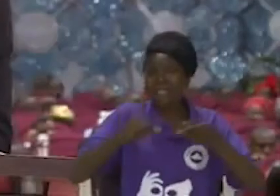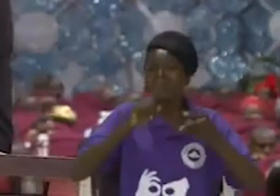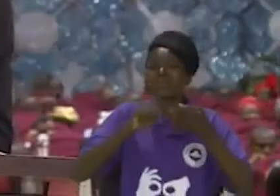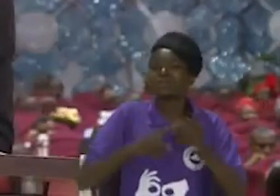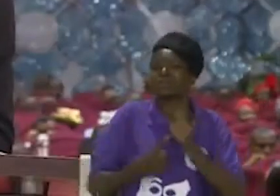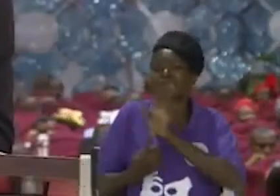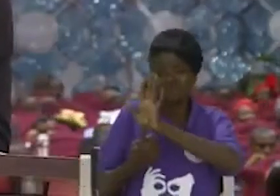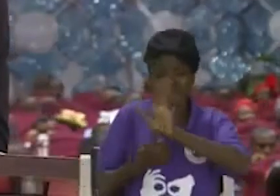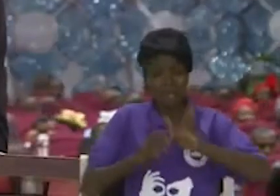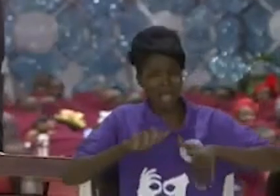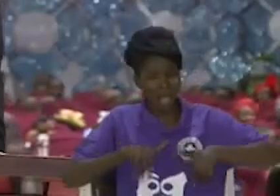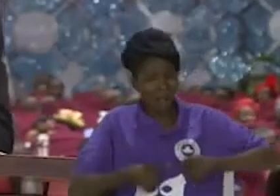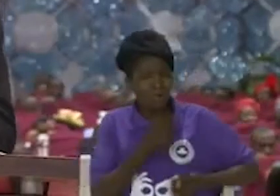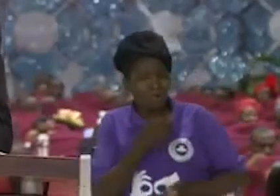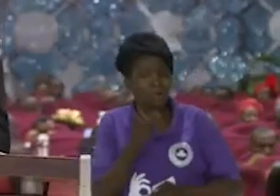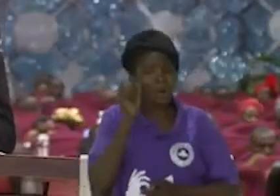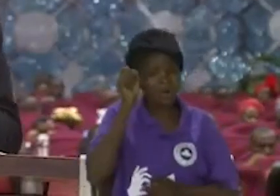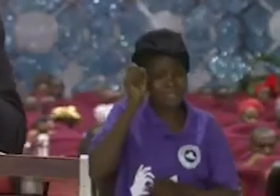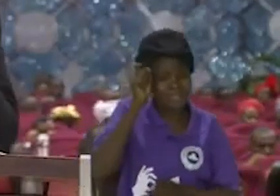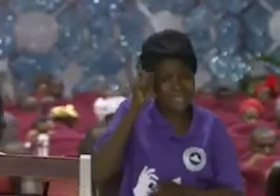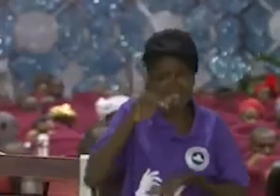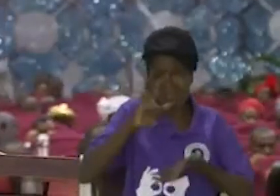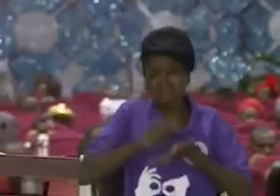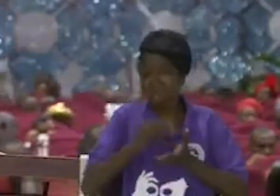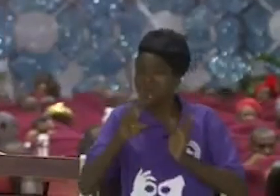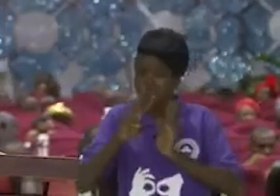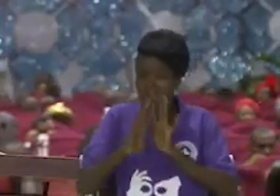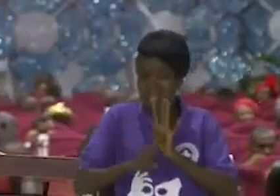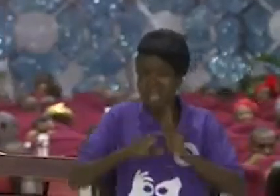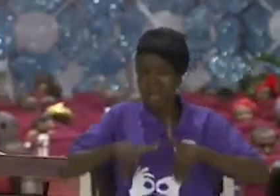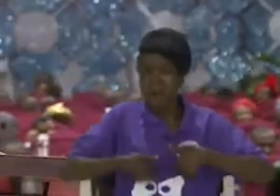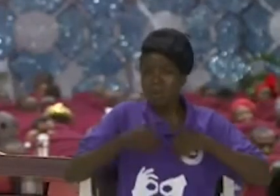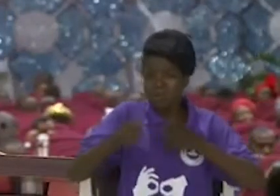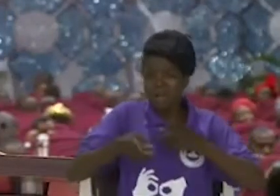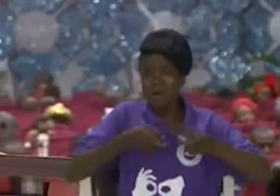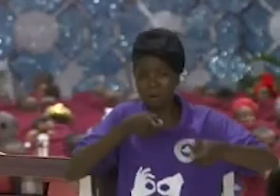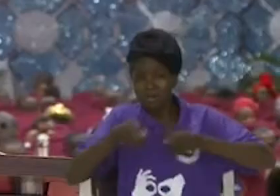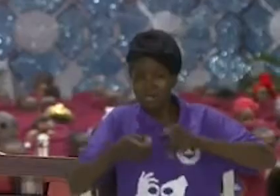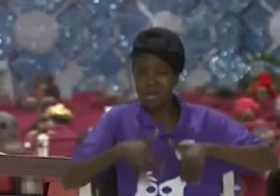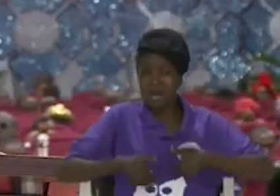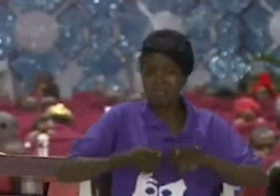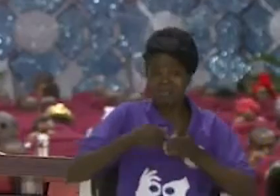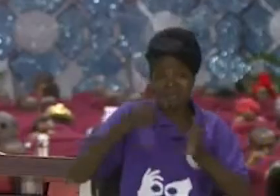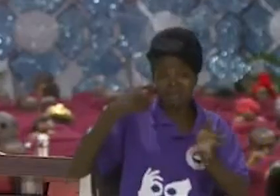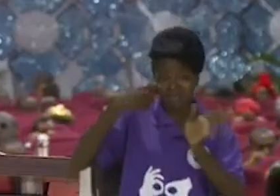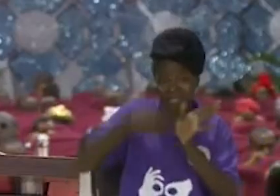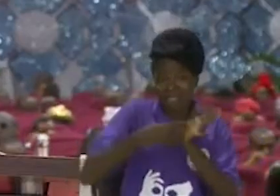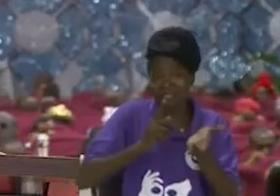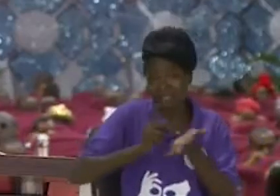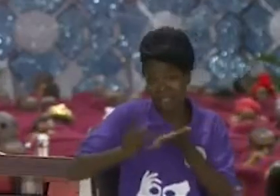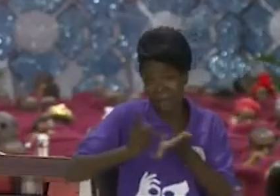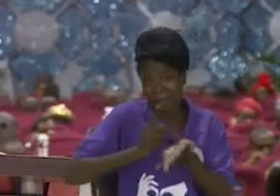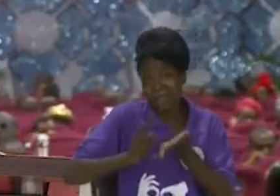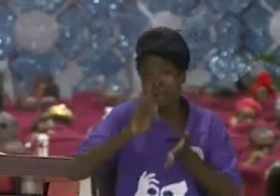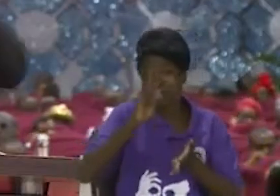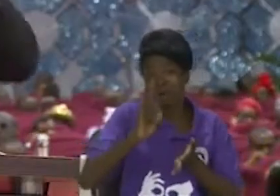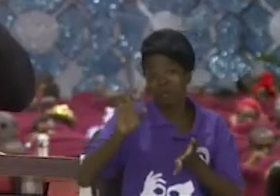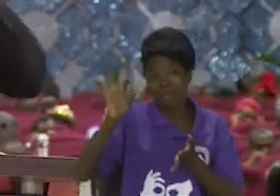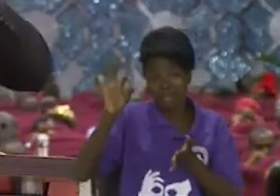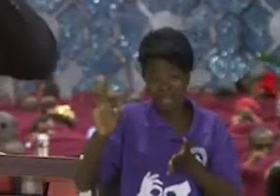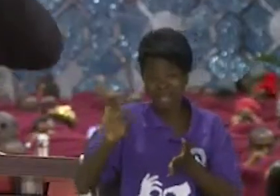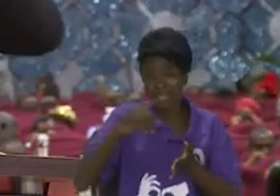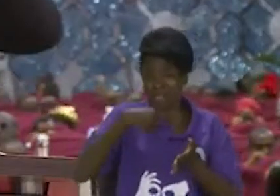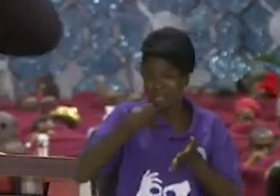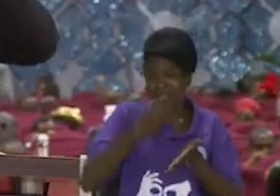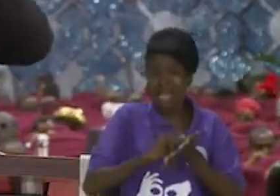have much understanding, so much so that you can confess like the psalmist in Psalm 119 verse 99. Psalm 119 verse 99, it says,